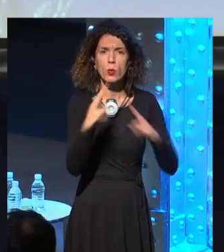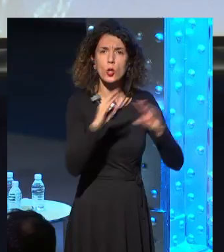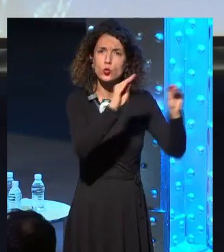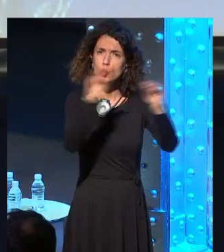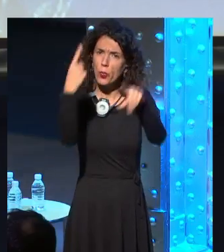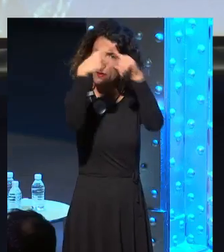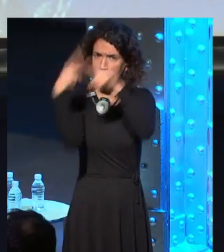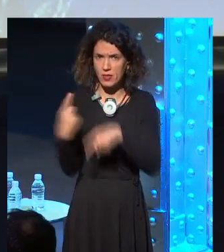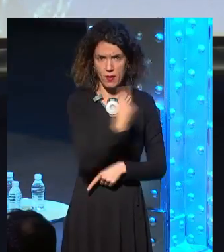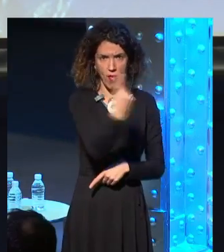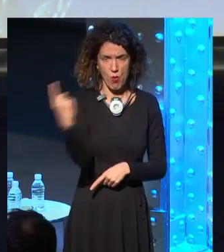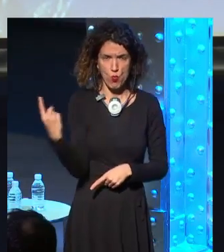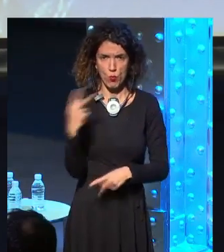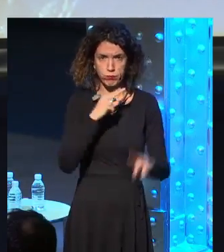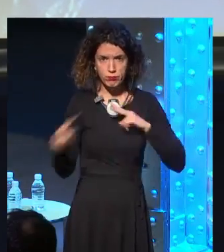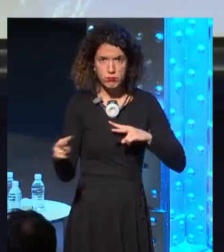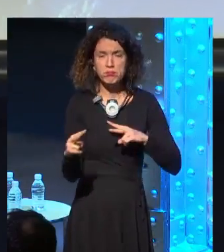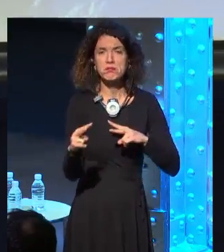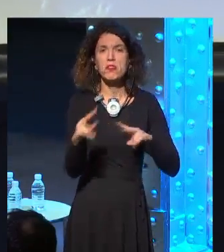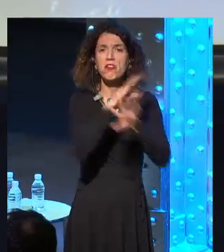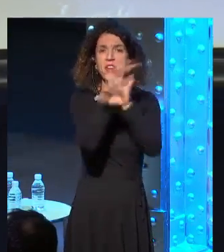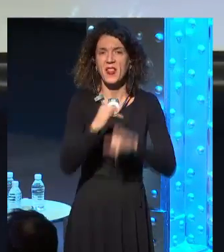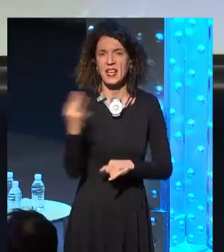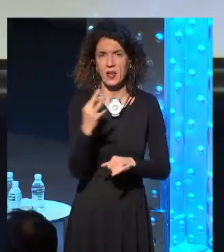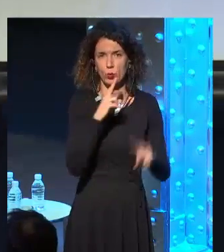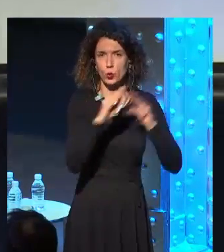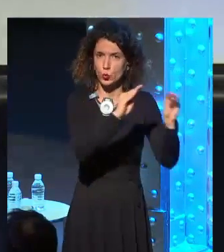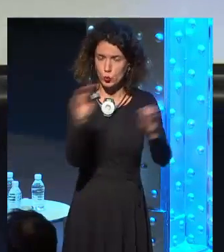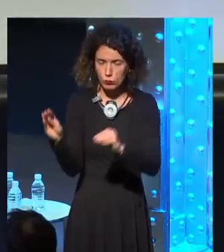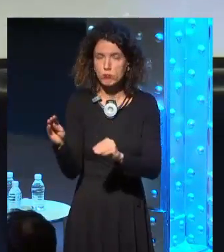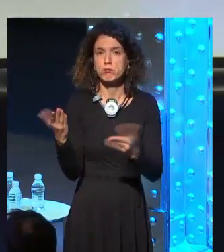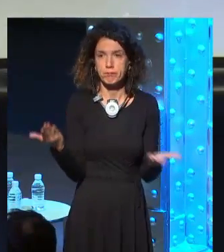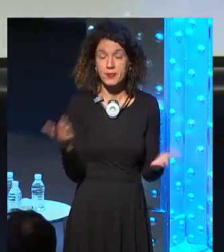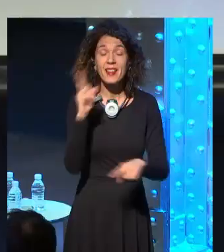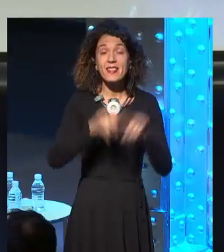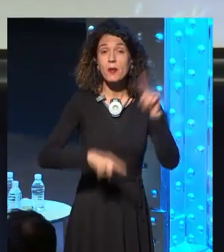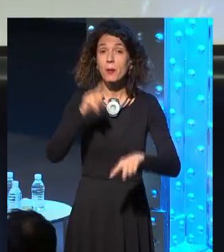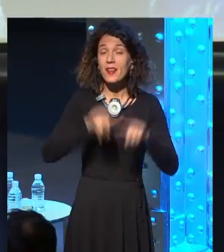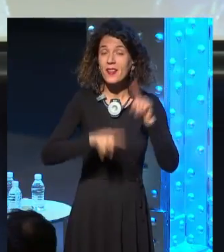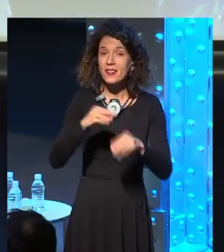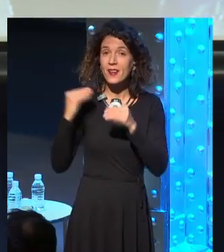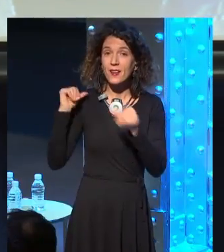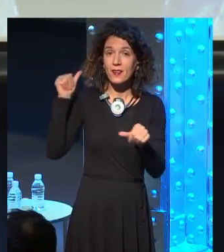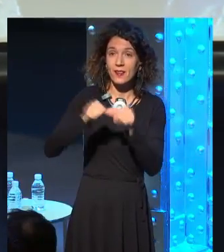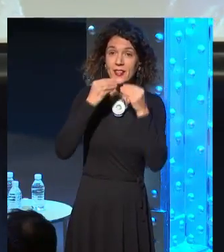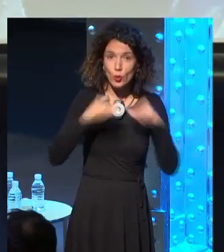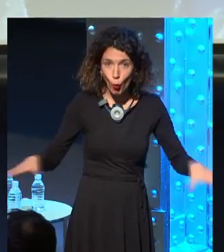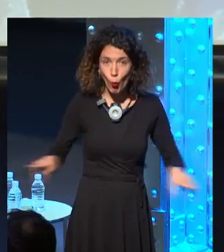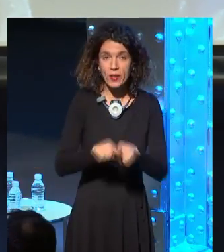what happiness is, flavored by, your personal history or cultural connotations.